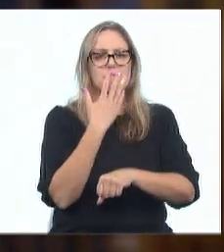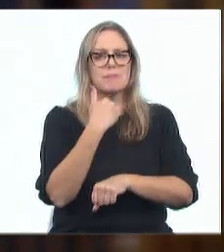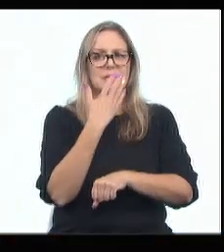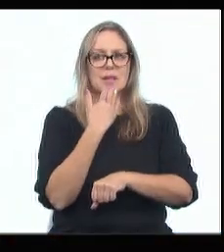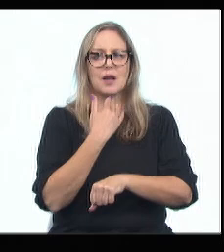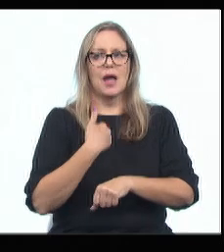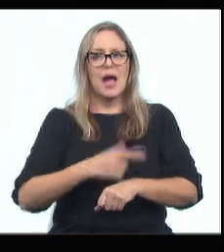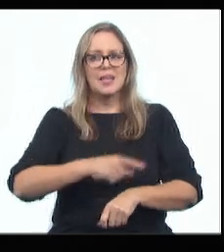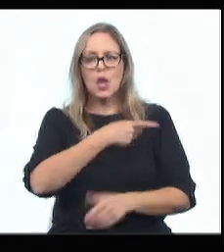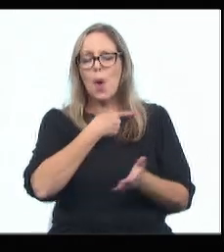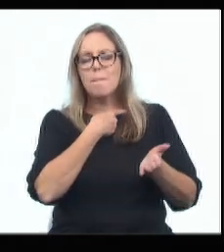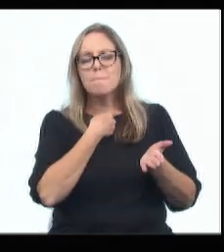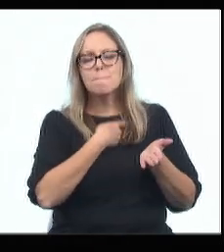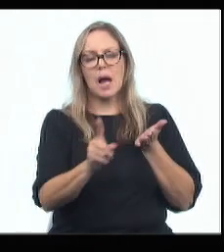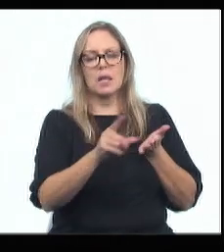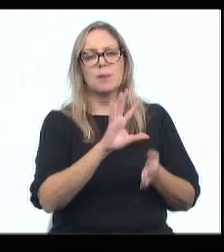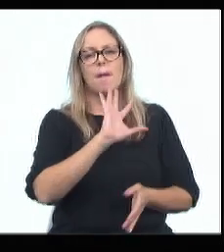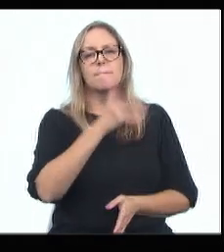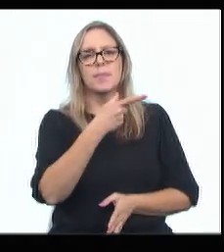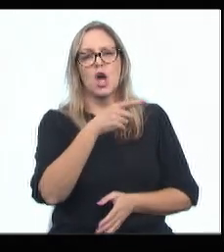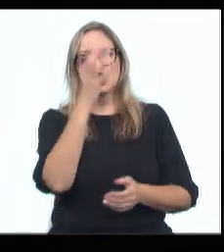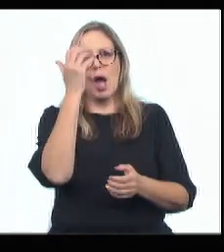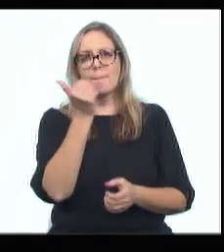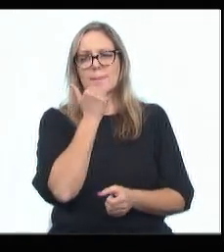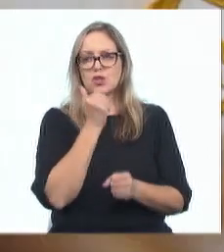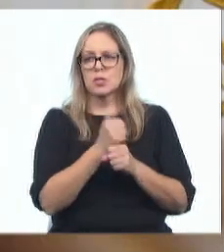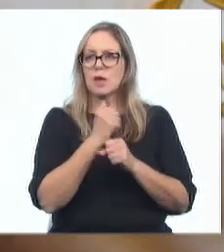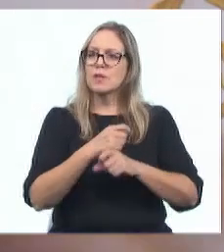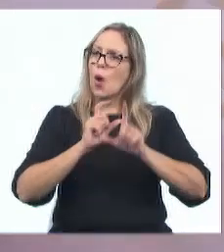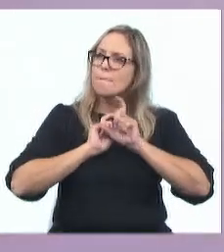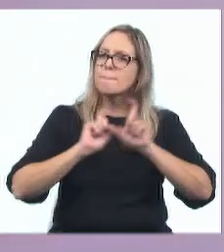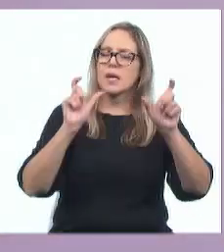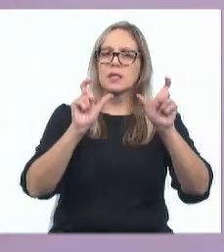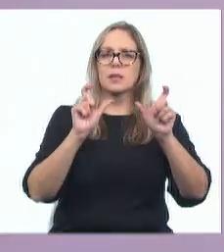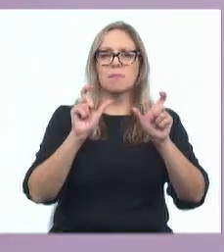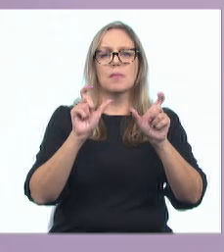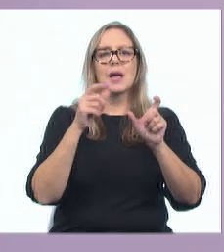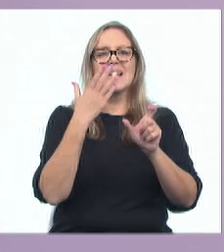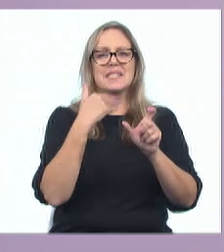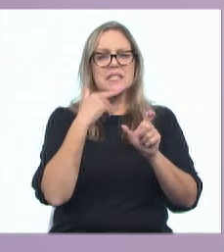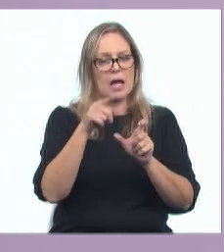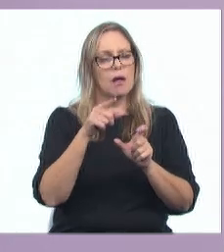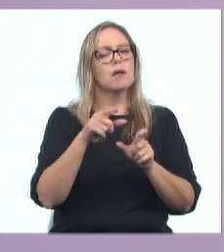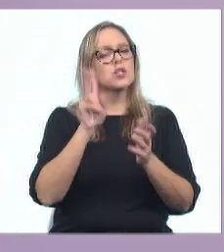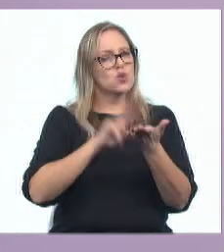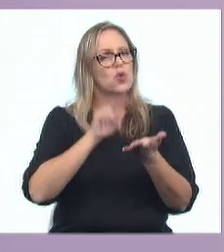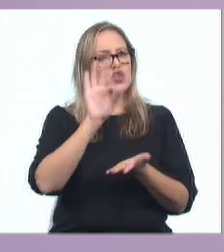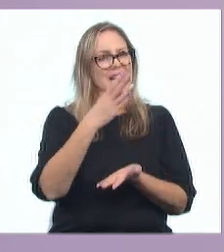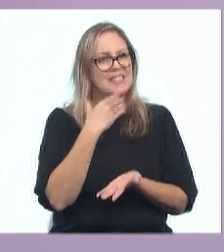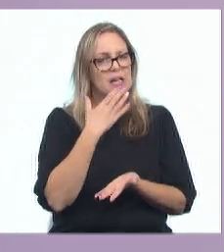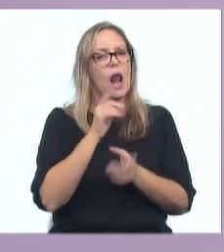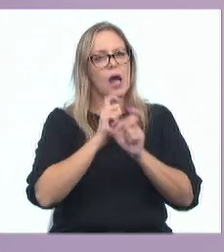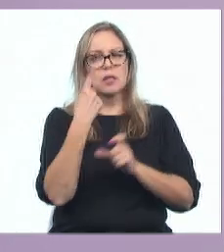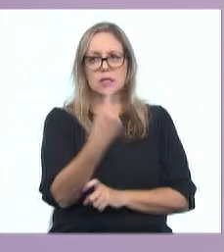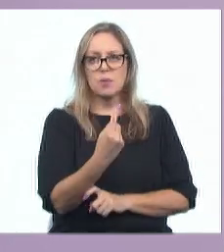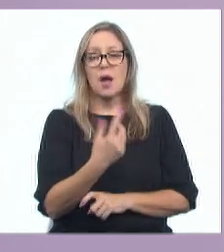deplore what Hamas has done, and we defend Israel's right to defend itself. What is disturbing, and it won't be only the